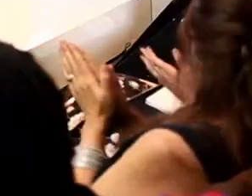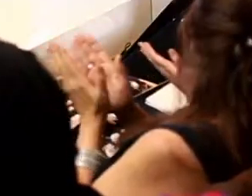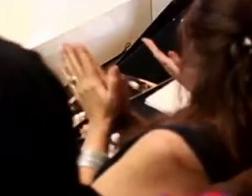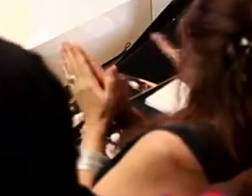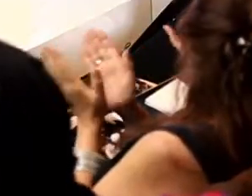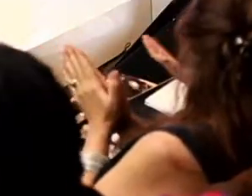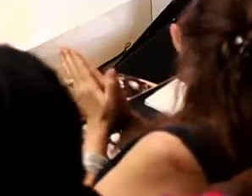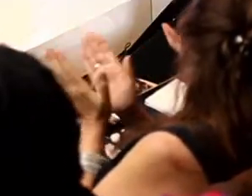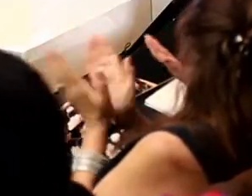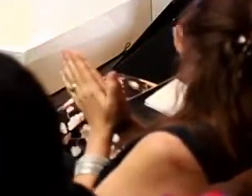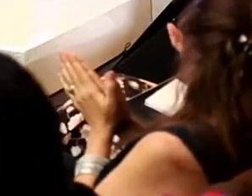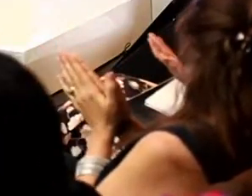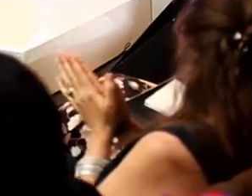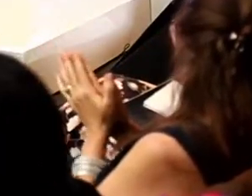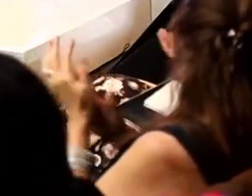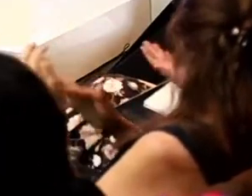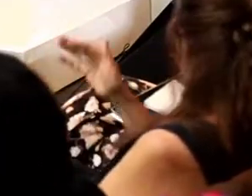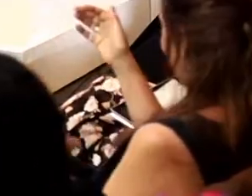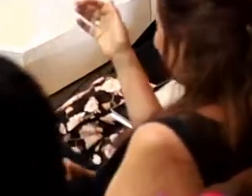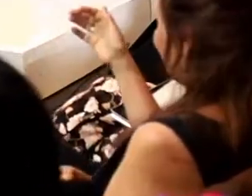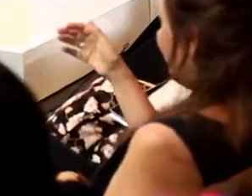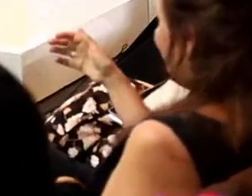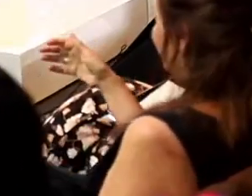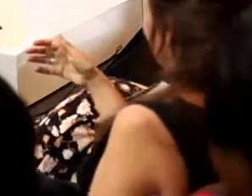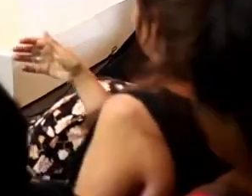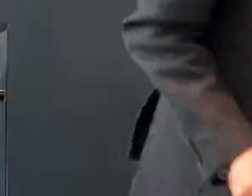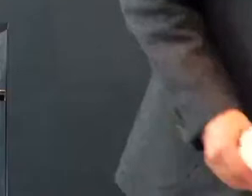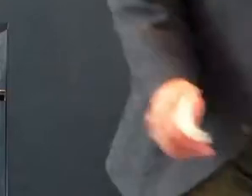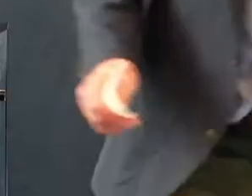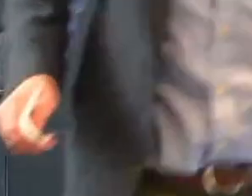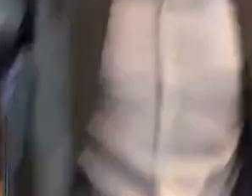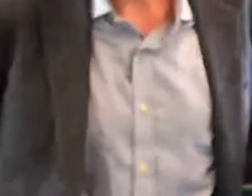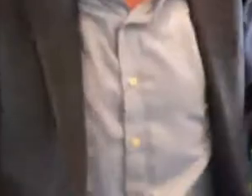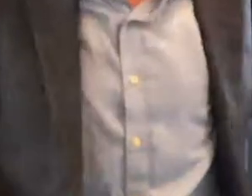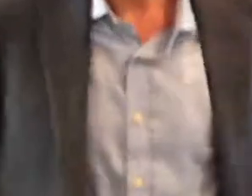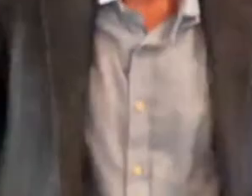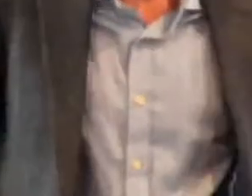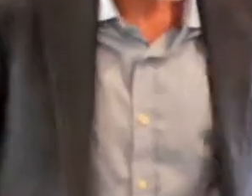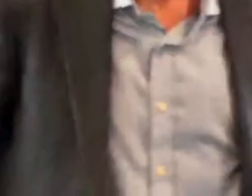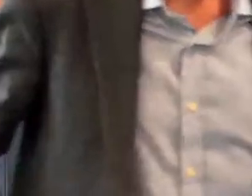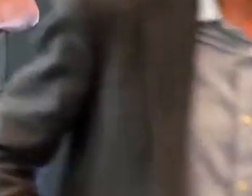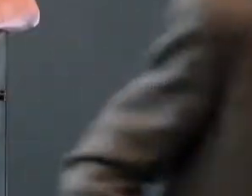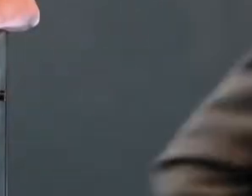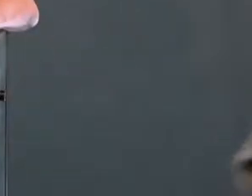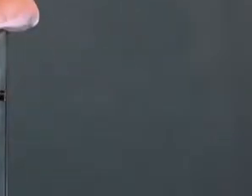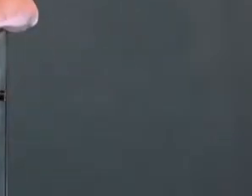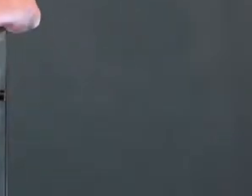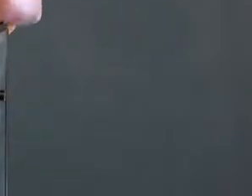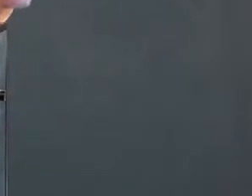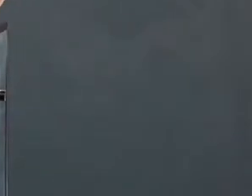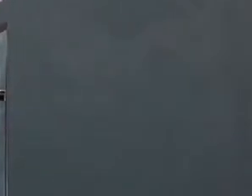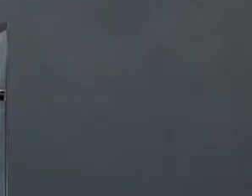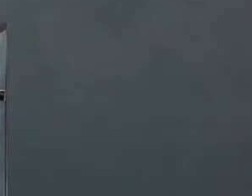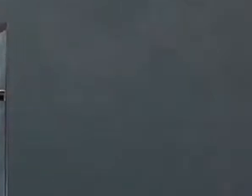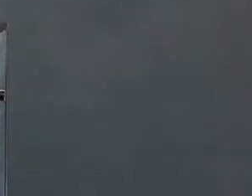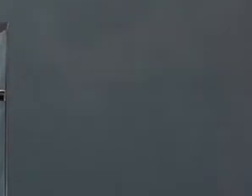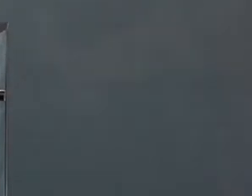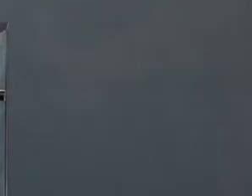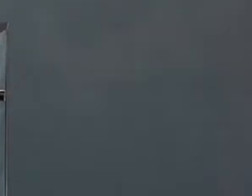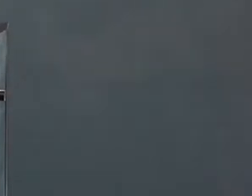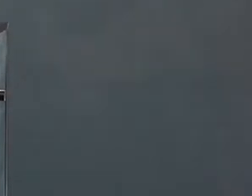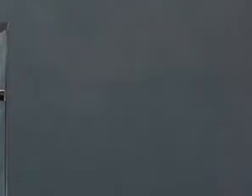Vernie a hand? Vernie, I want to remind you of a quotation